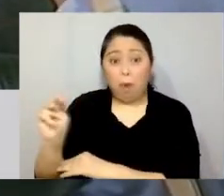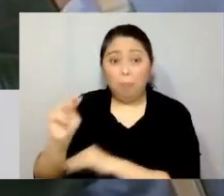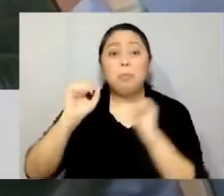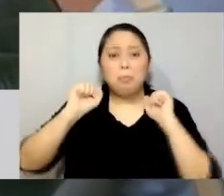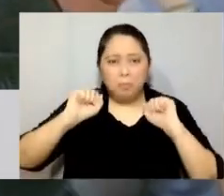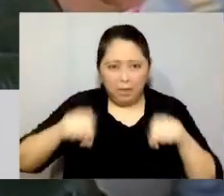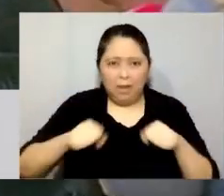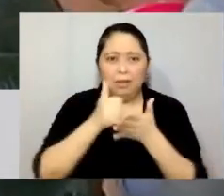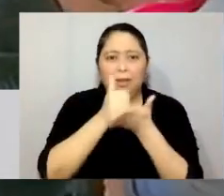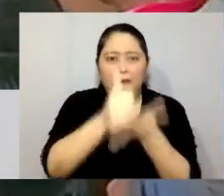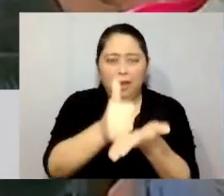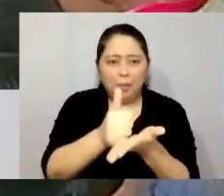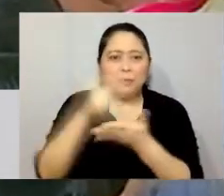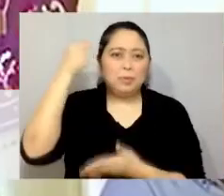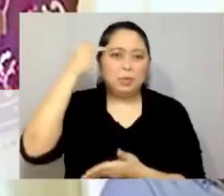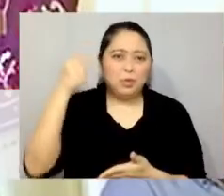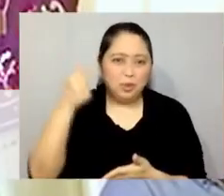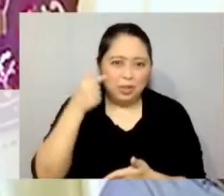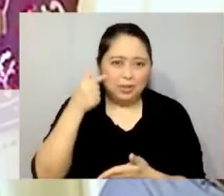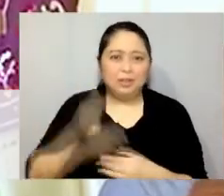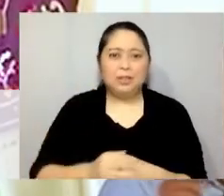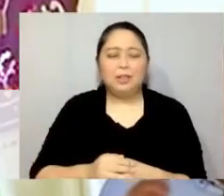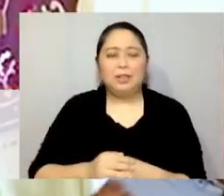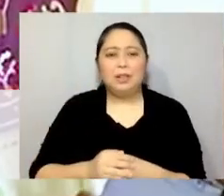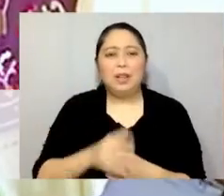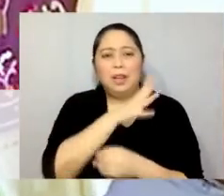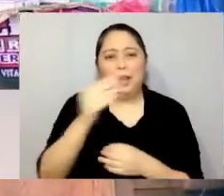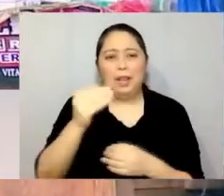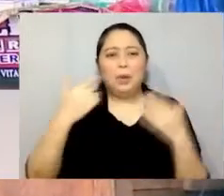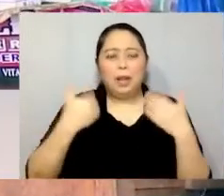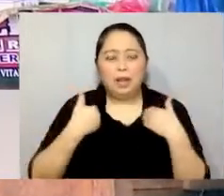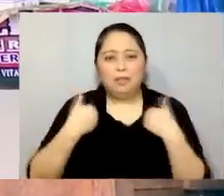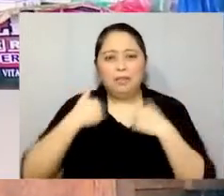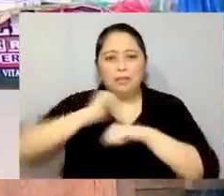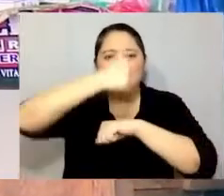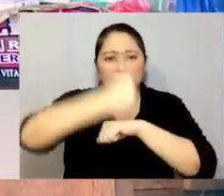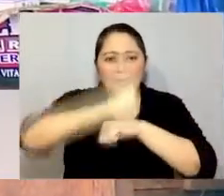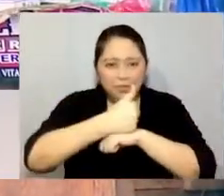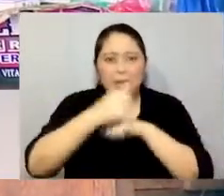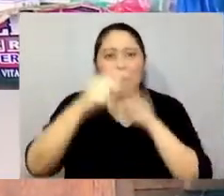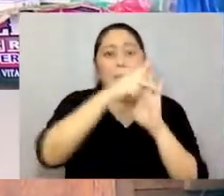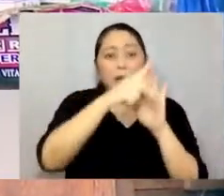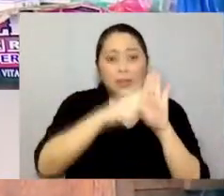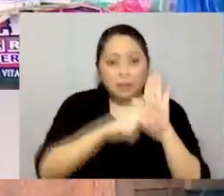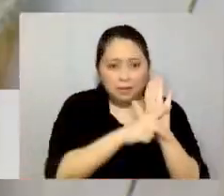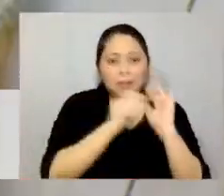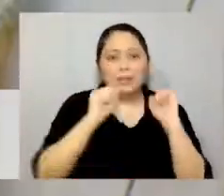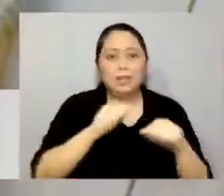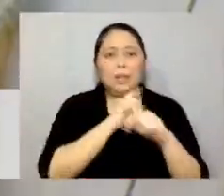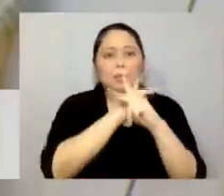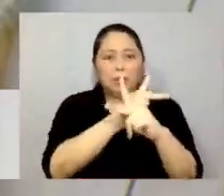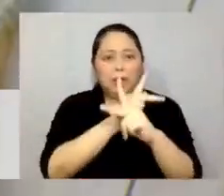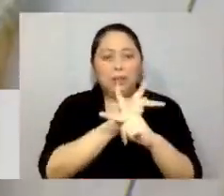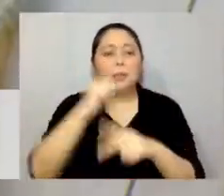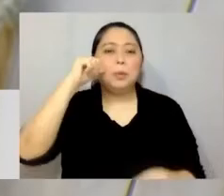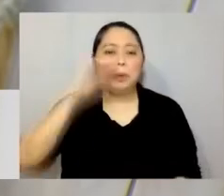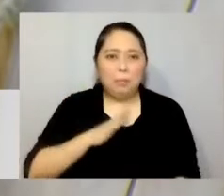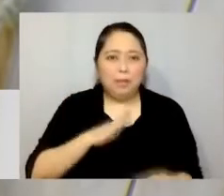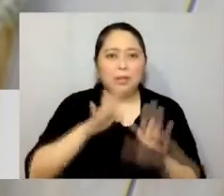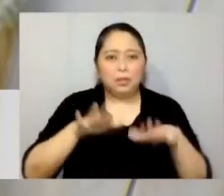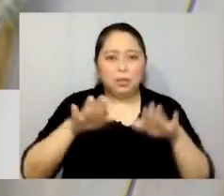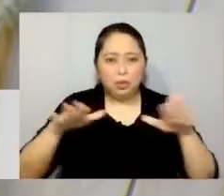new Bangsamoro government will have to institute and implement policies that protect women and children and promote their rights.